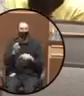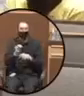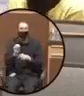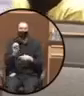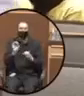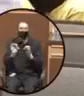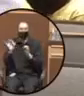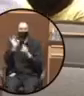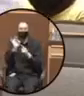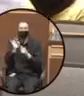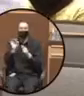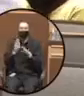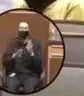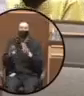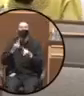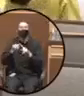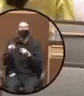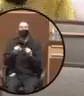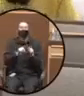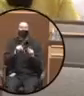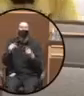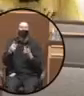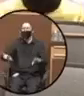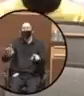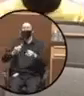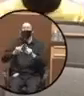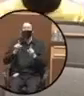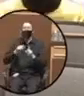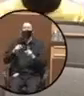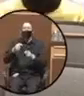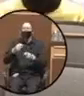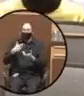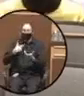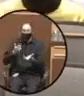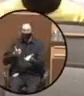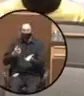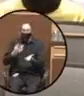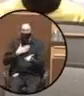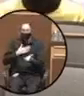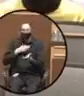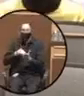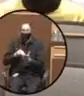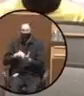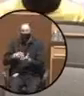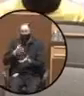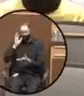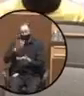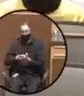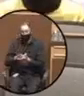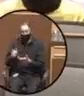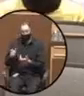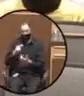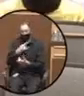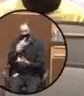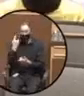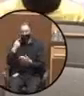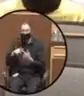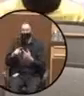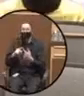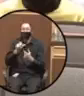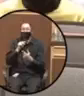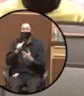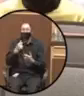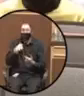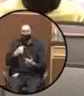and is also a board-certified plastic surgeon, MD. My husband is a surgeon. He wears a mask during surgery so he doesn't get blood on